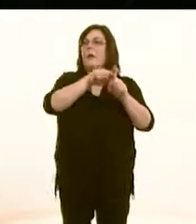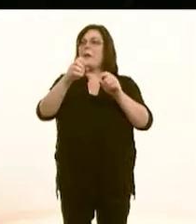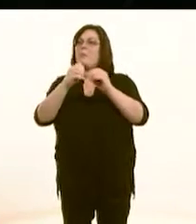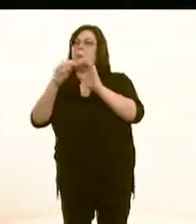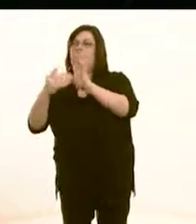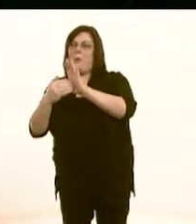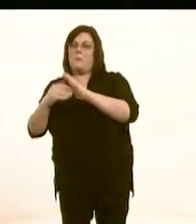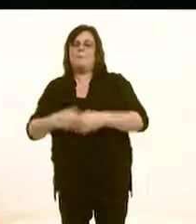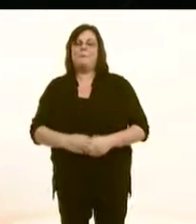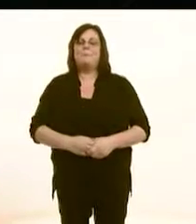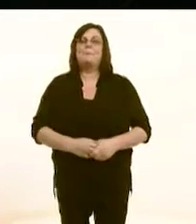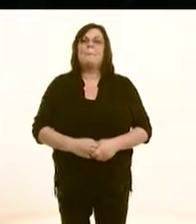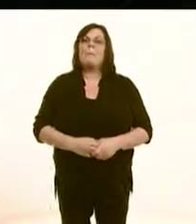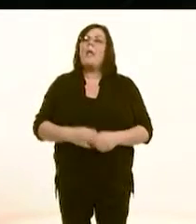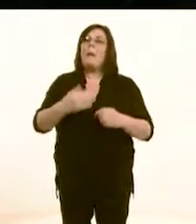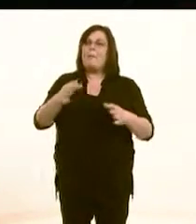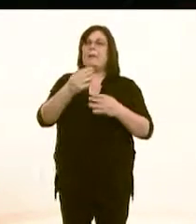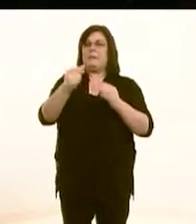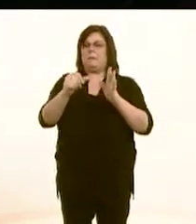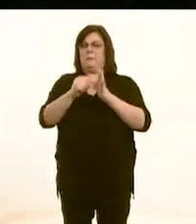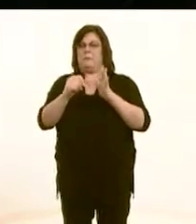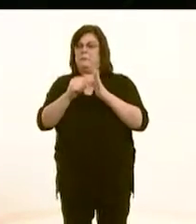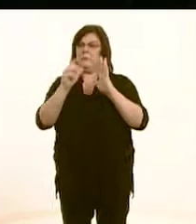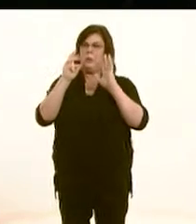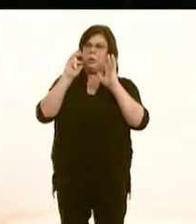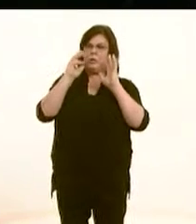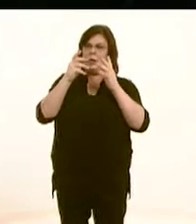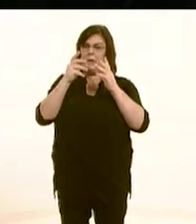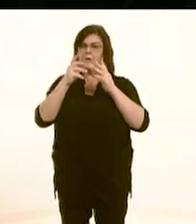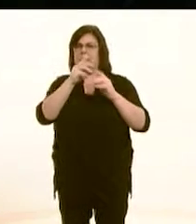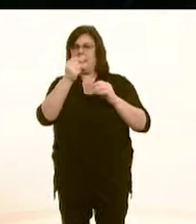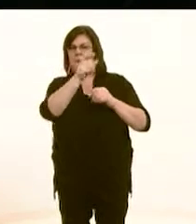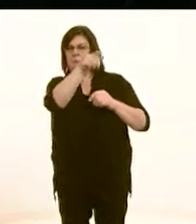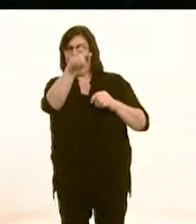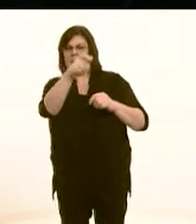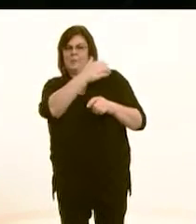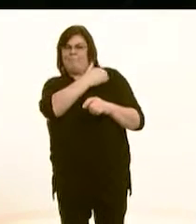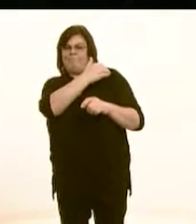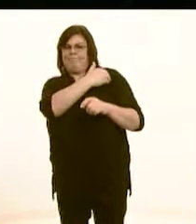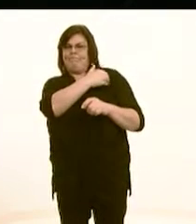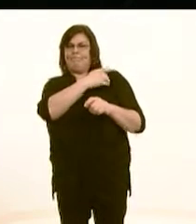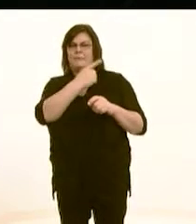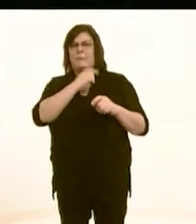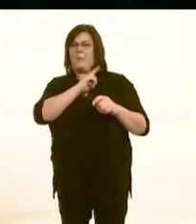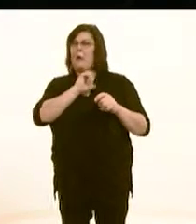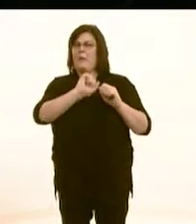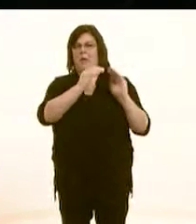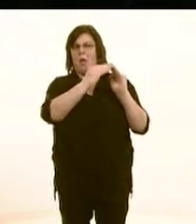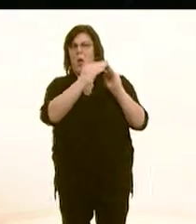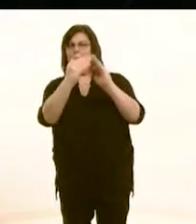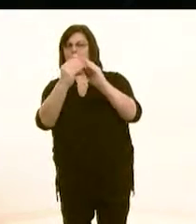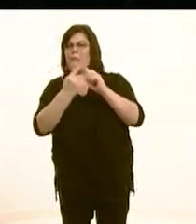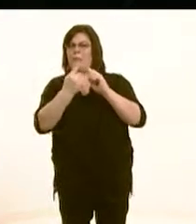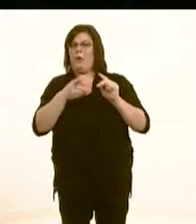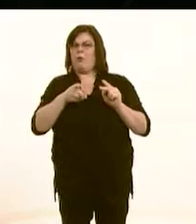referred to. But there have been some issues of concern. I've been contacted by a number of constituents with properties along the route which have